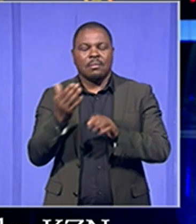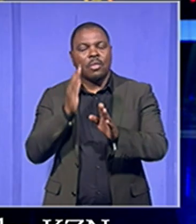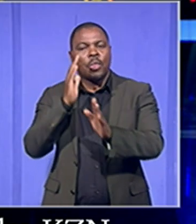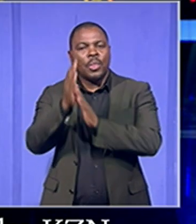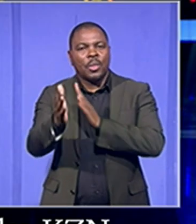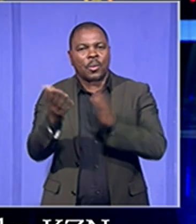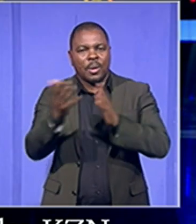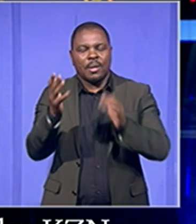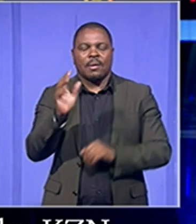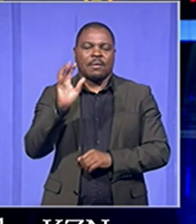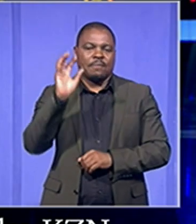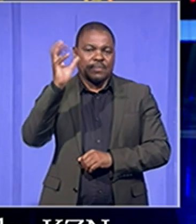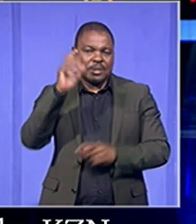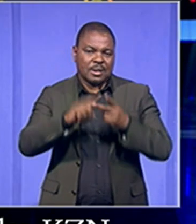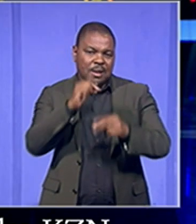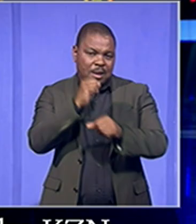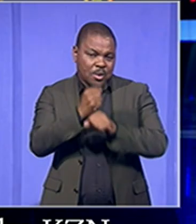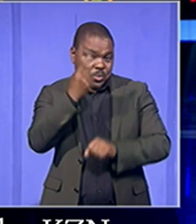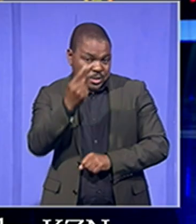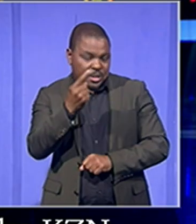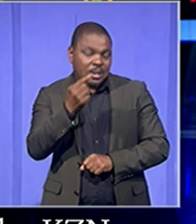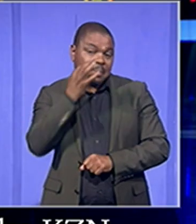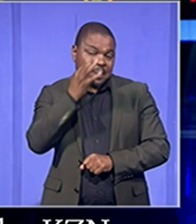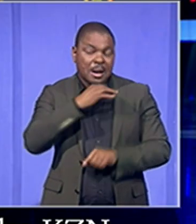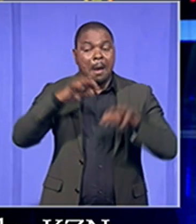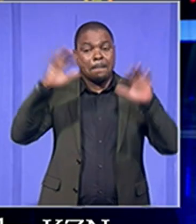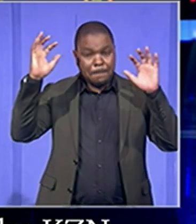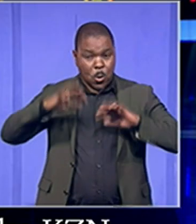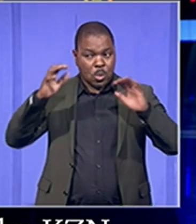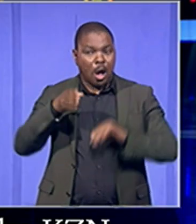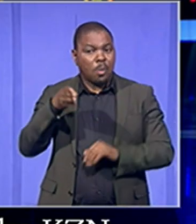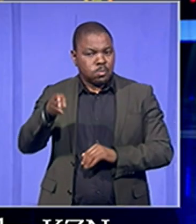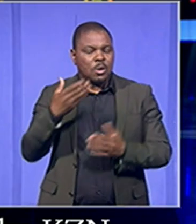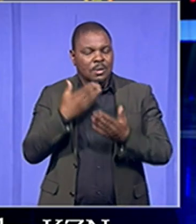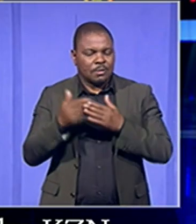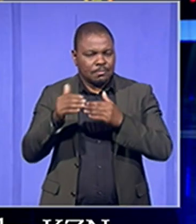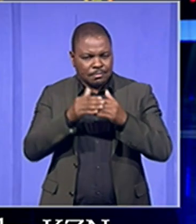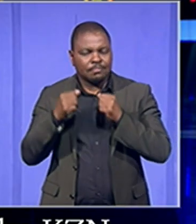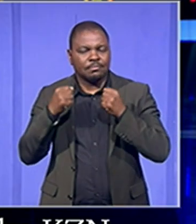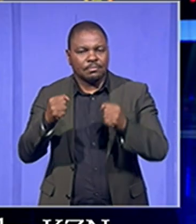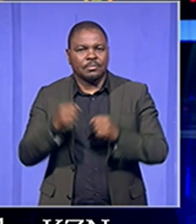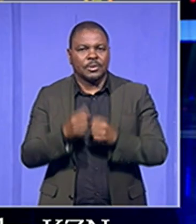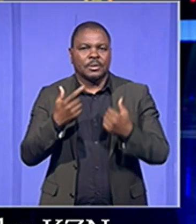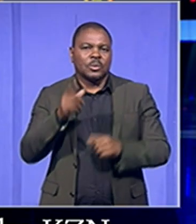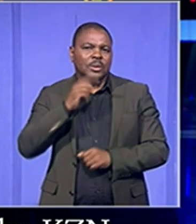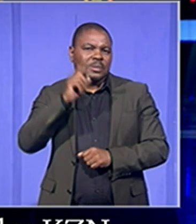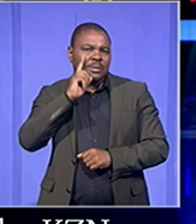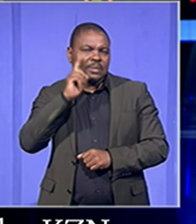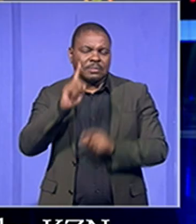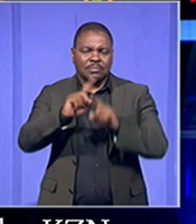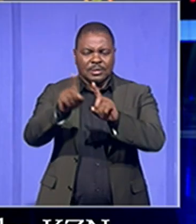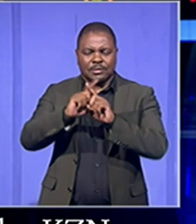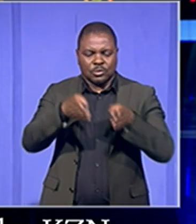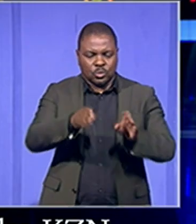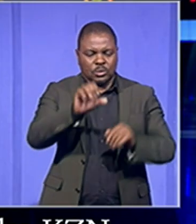ya Gauteng le Free State hore ho lebelletswe pula e ka ba sitisang ho kganna ka hloko. Jwale re lekola sephetho mebileng e fapaneng ya